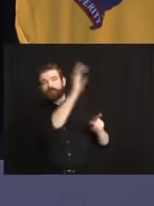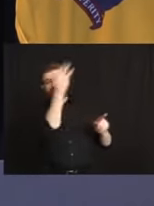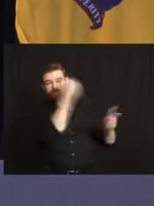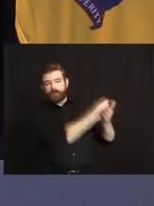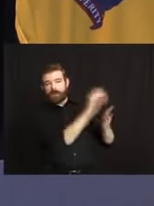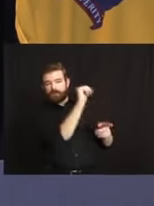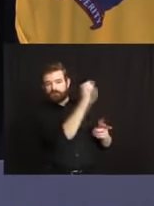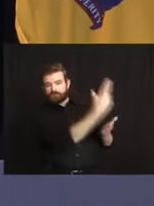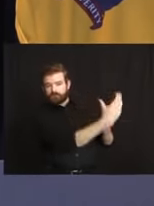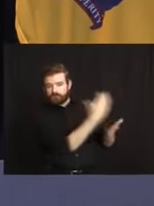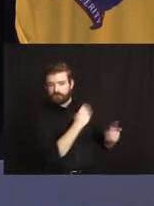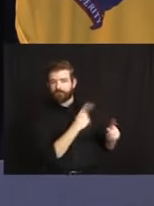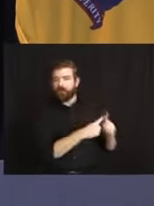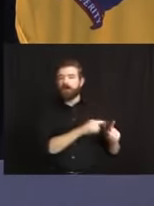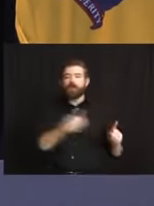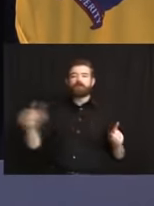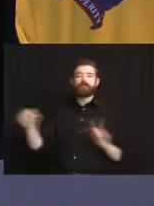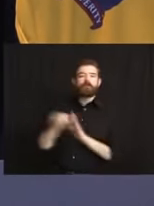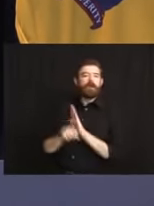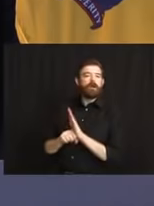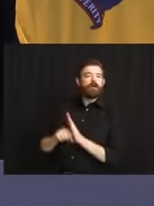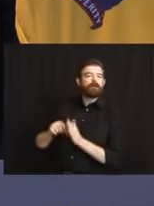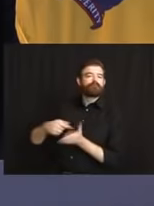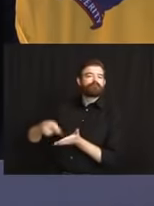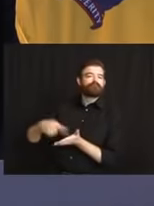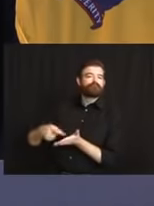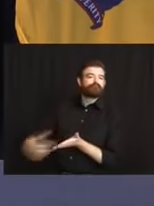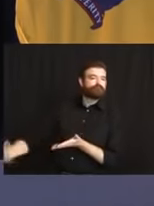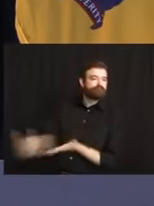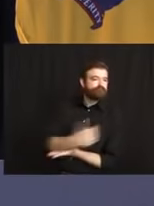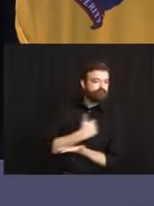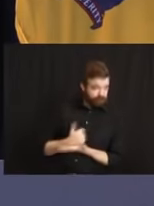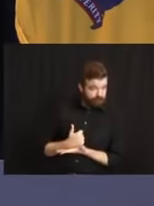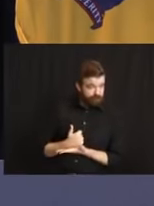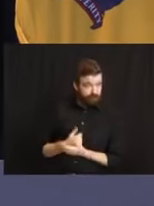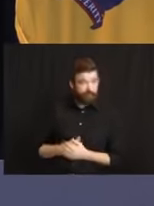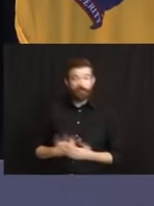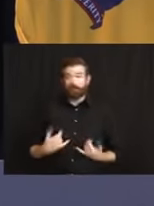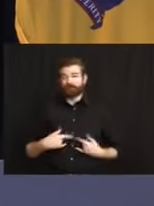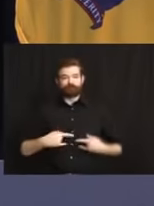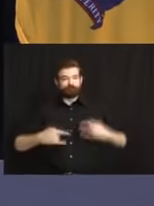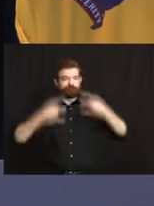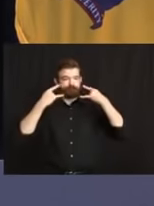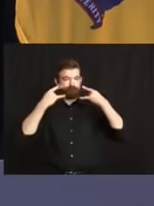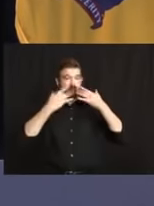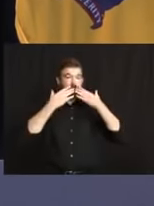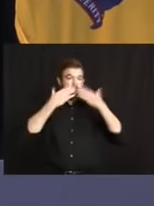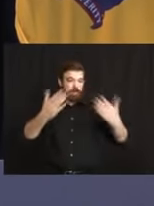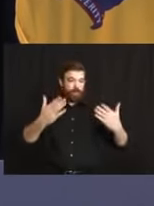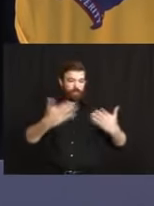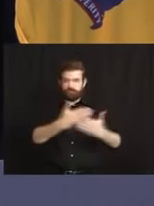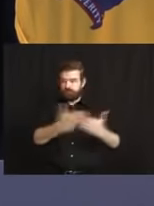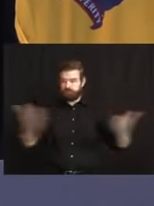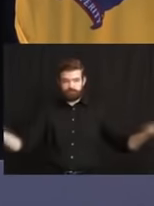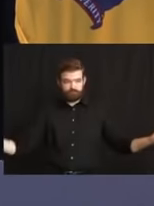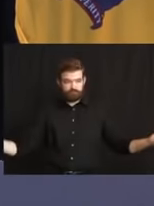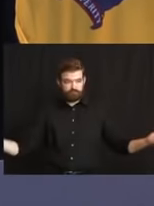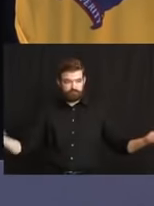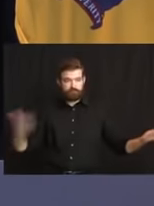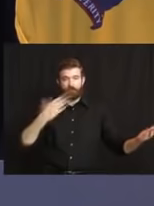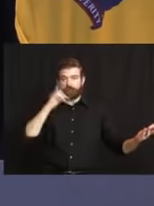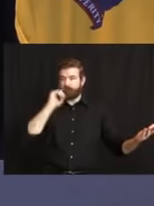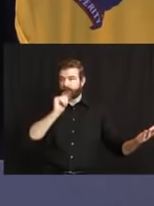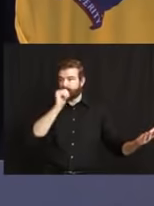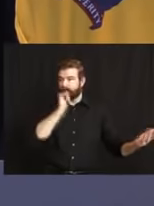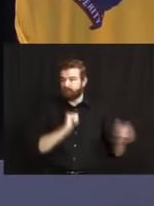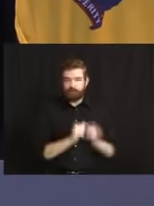all of the above approach. With that, I'm going to mask up and say again, thank you to everybody. Thank you for bearing with us.